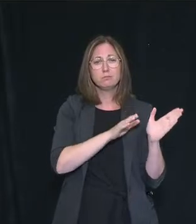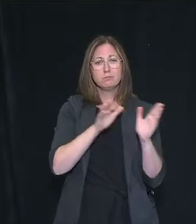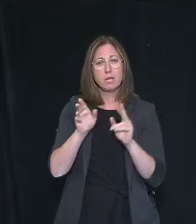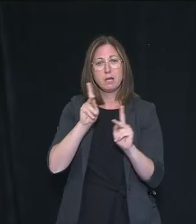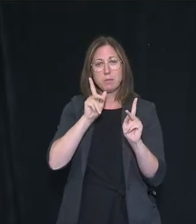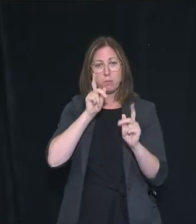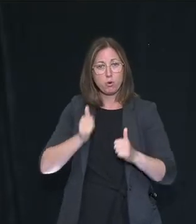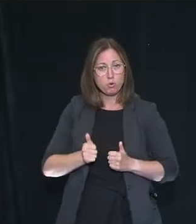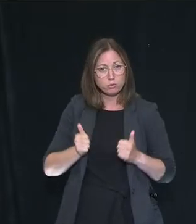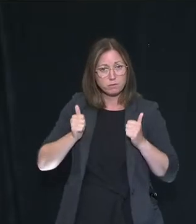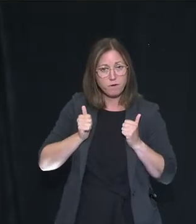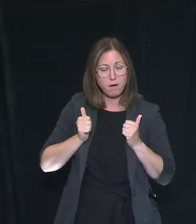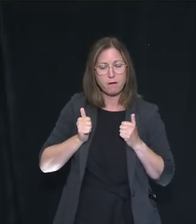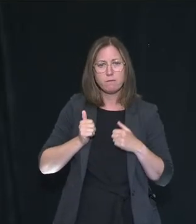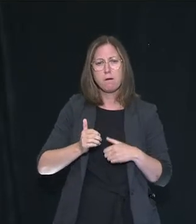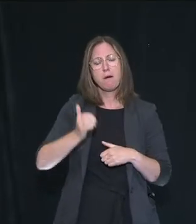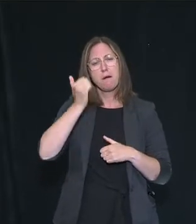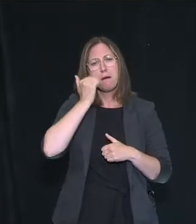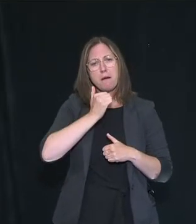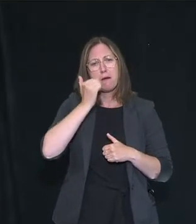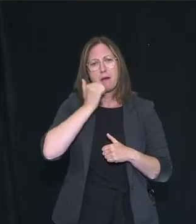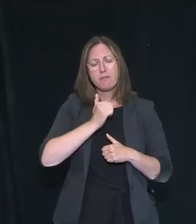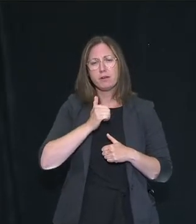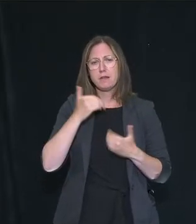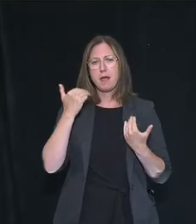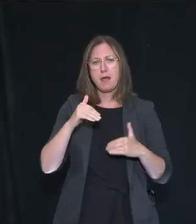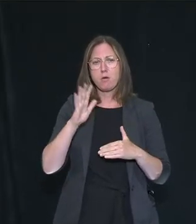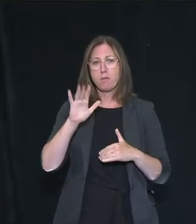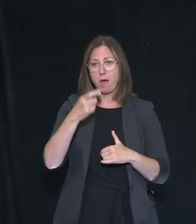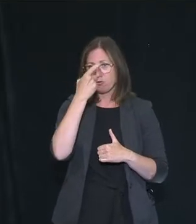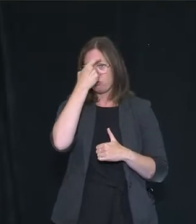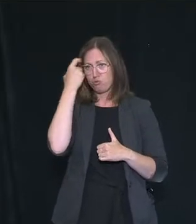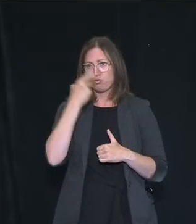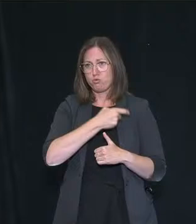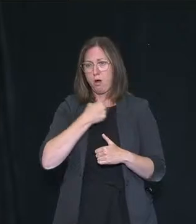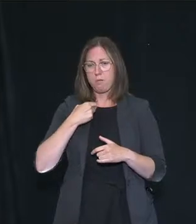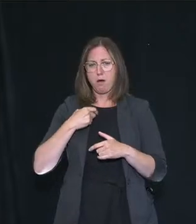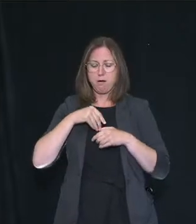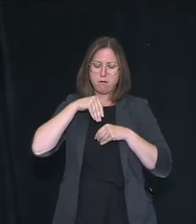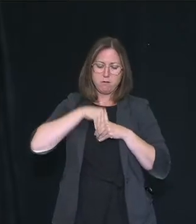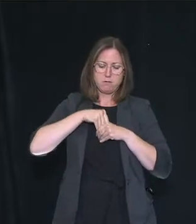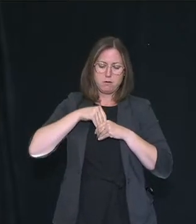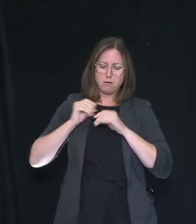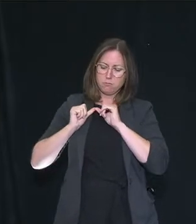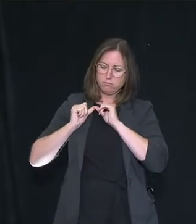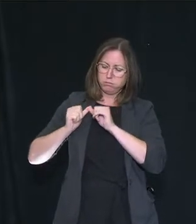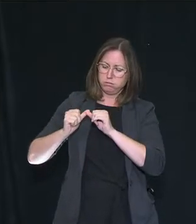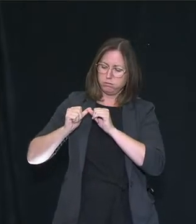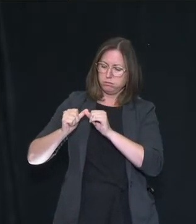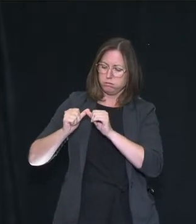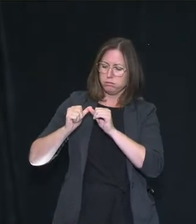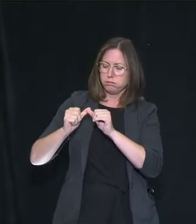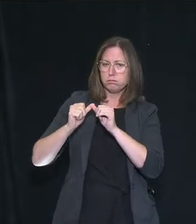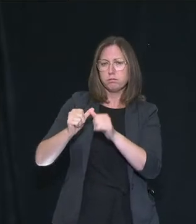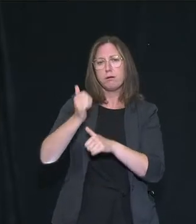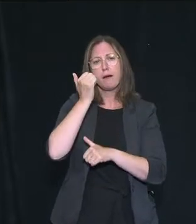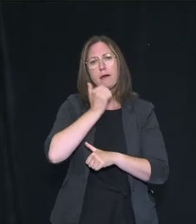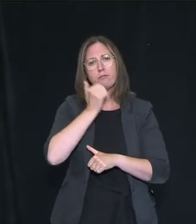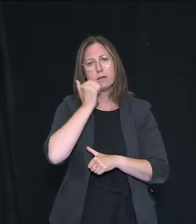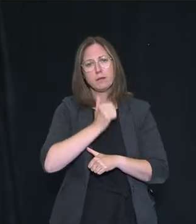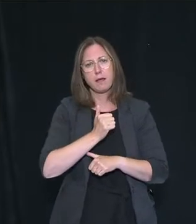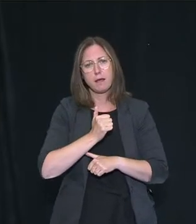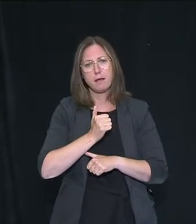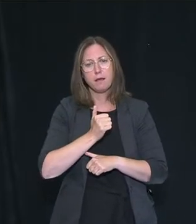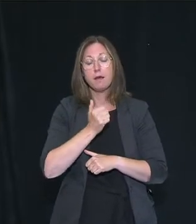Survivors who every day carry the trauma of their residential school experience. But